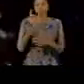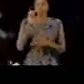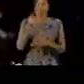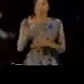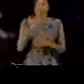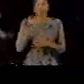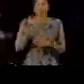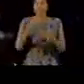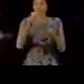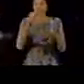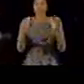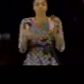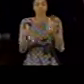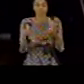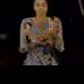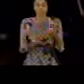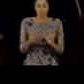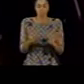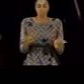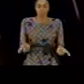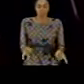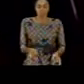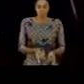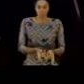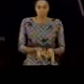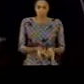my hiding place.